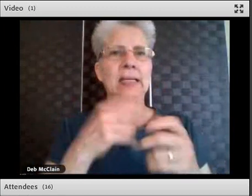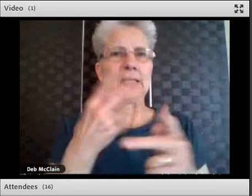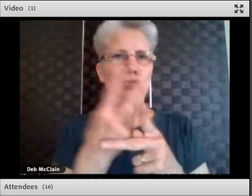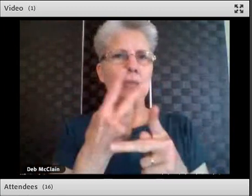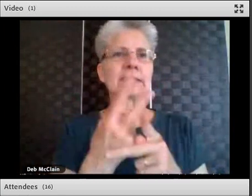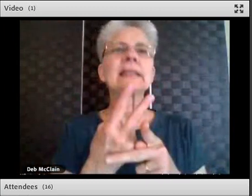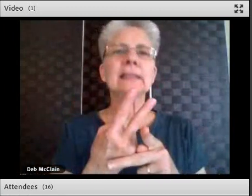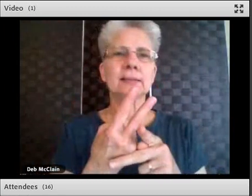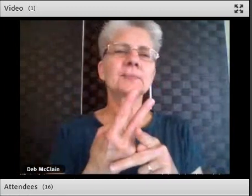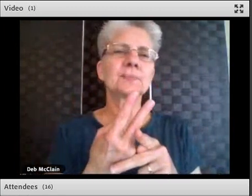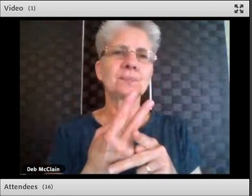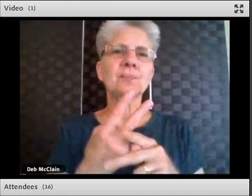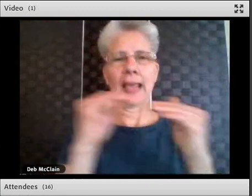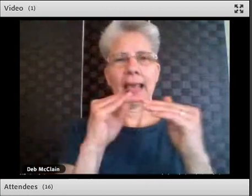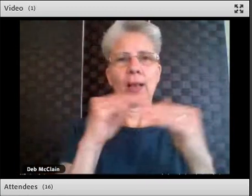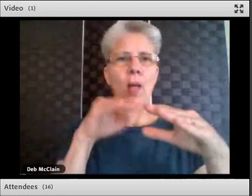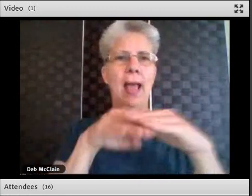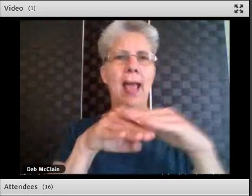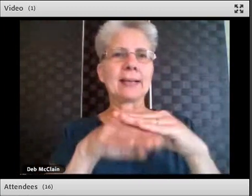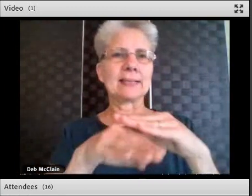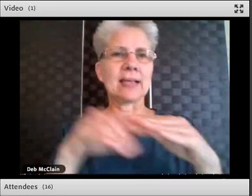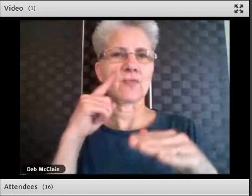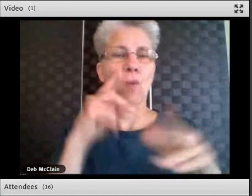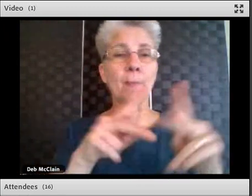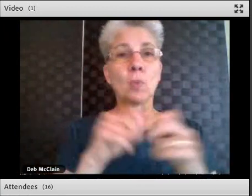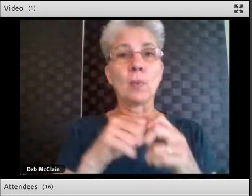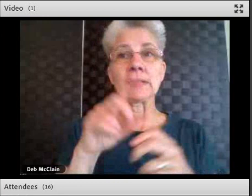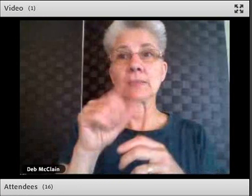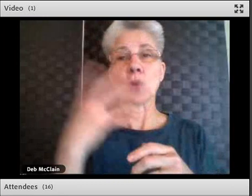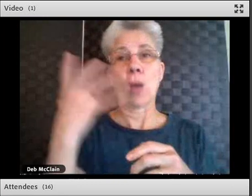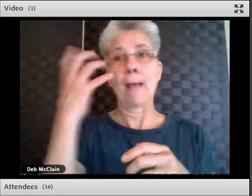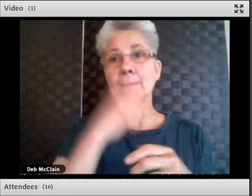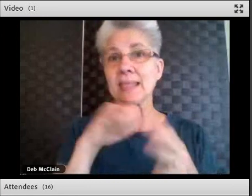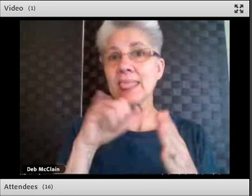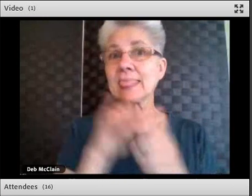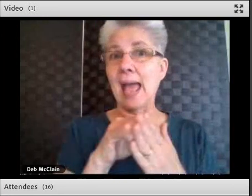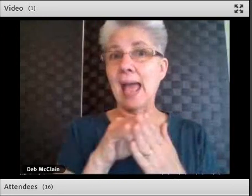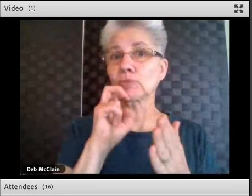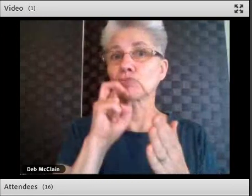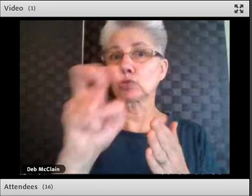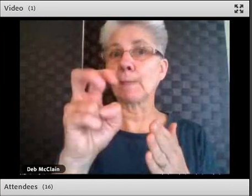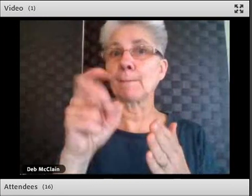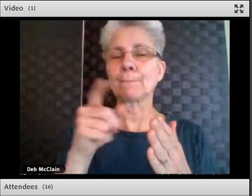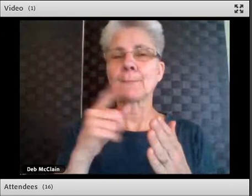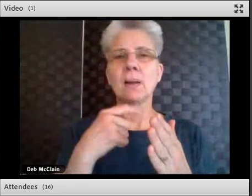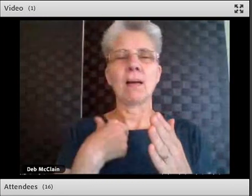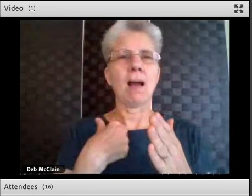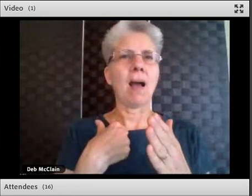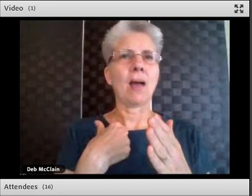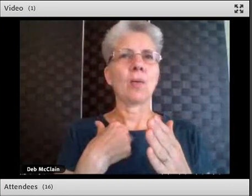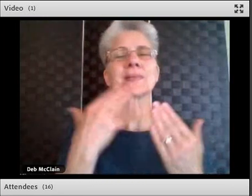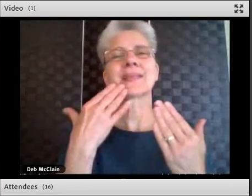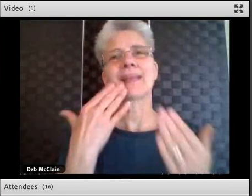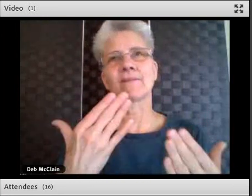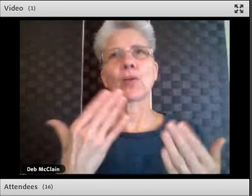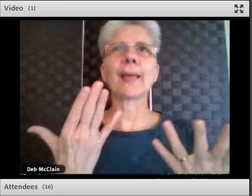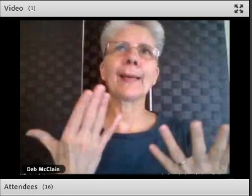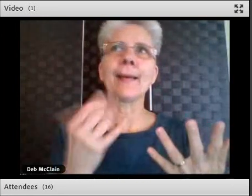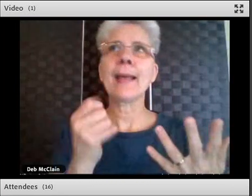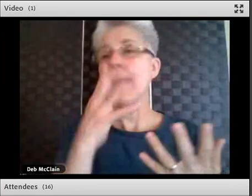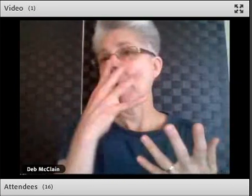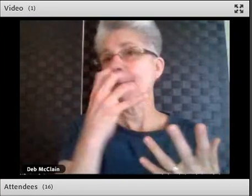addressing equal access with people with disabilities. So I missed out on that. And I was thankfully